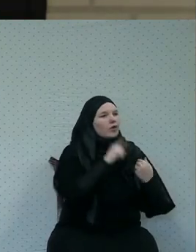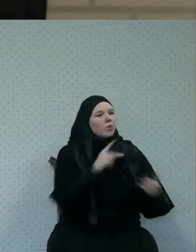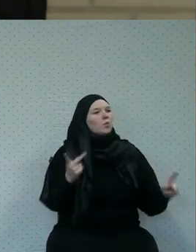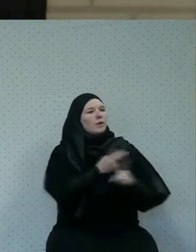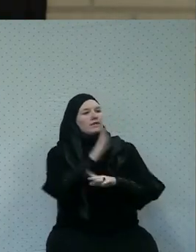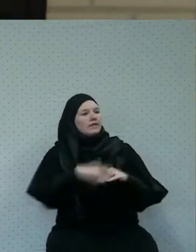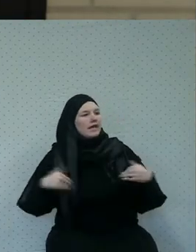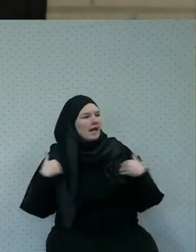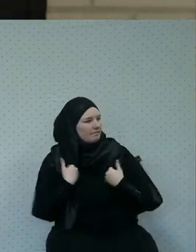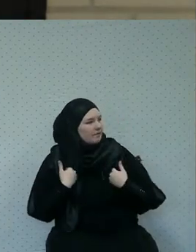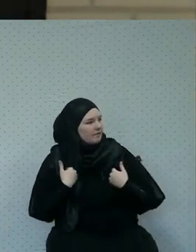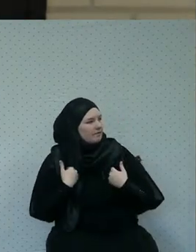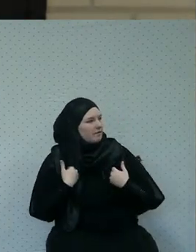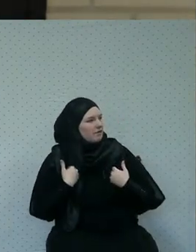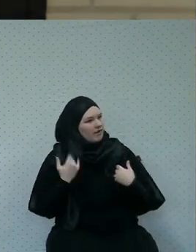off.